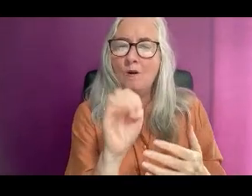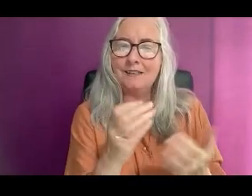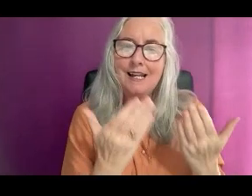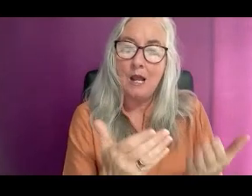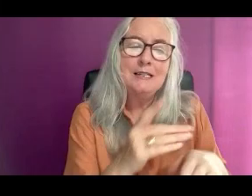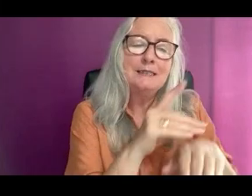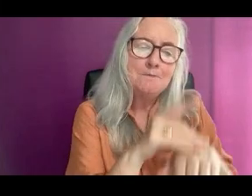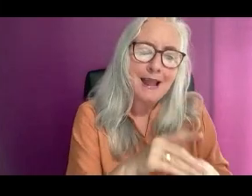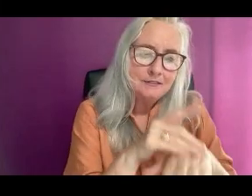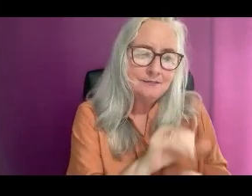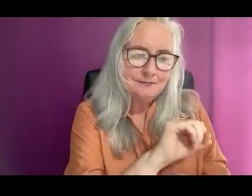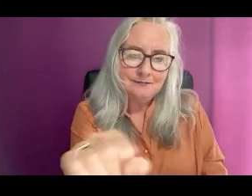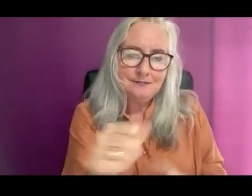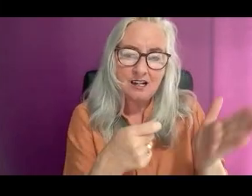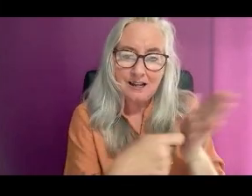cost.